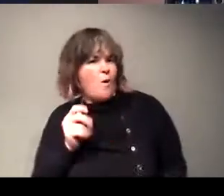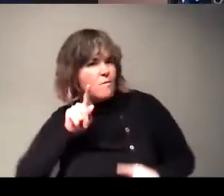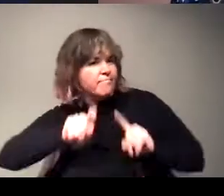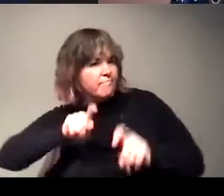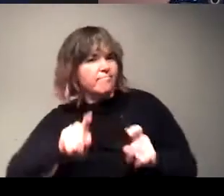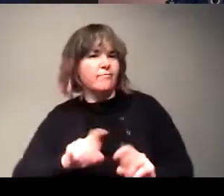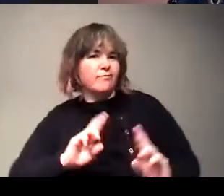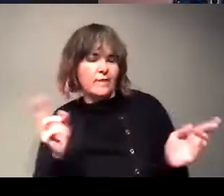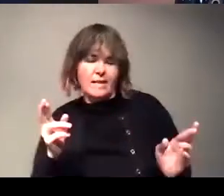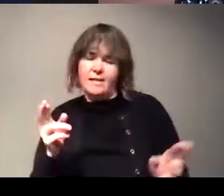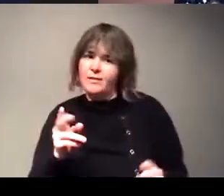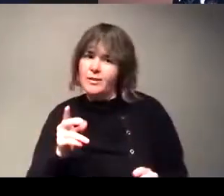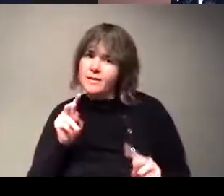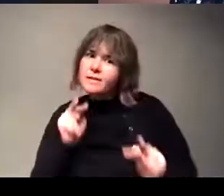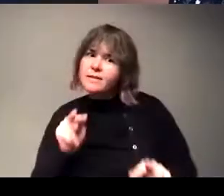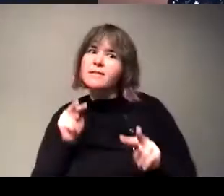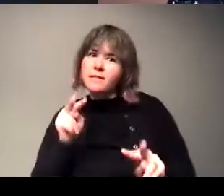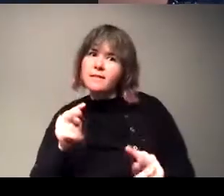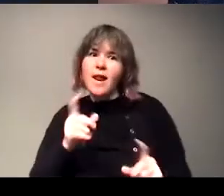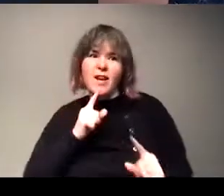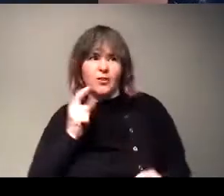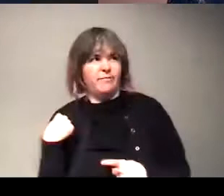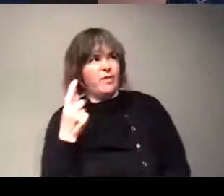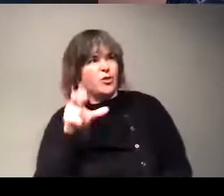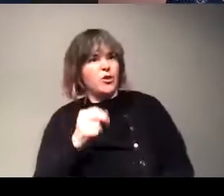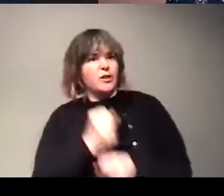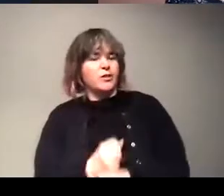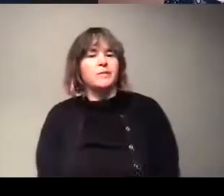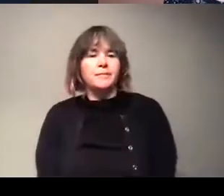that I've been dying to have answered for like 30 years. So